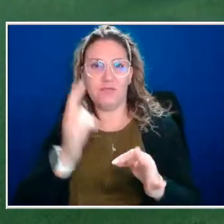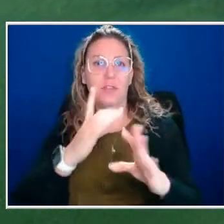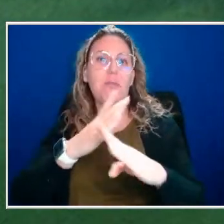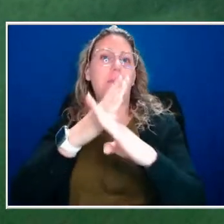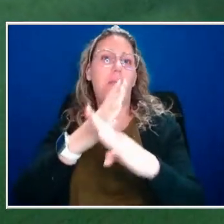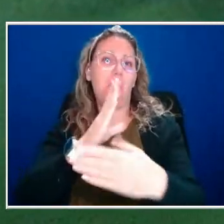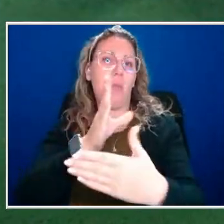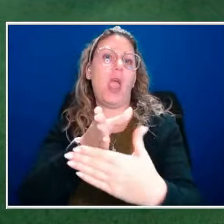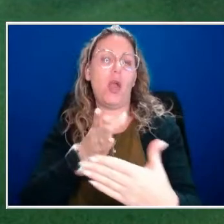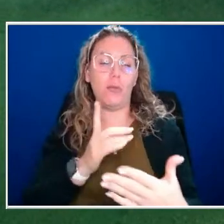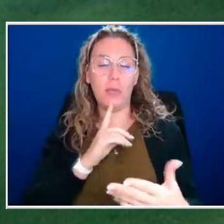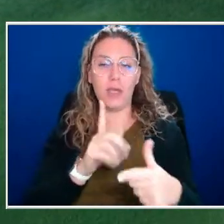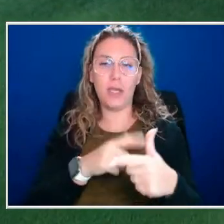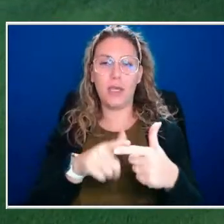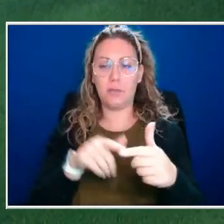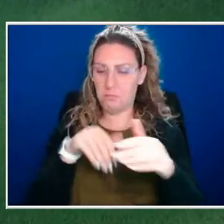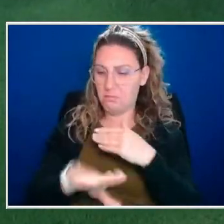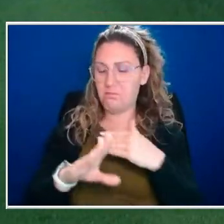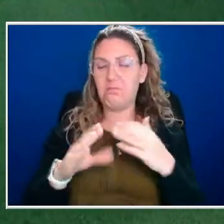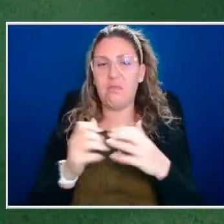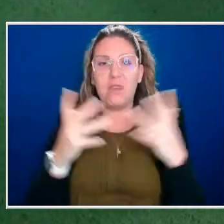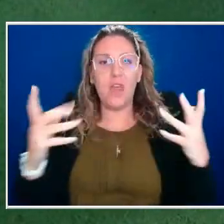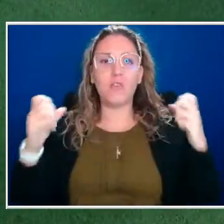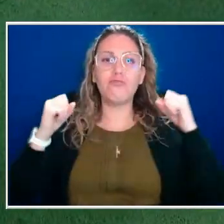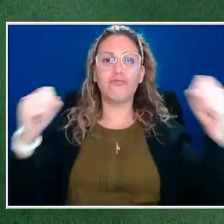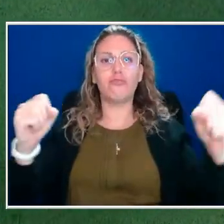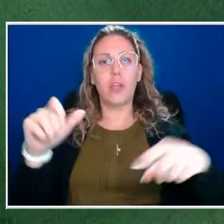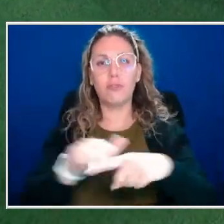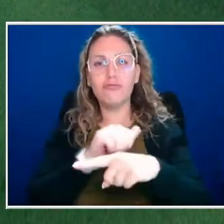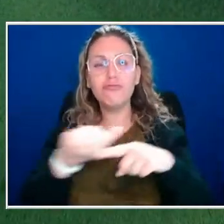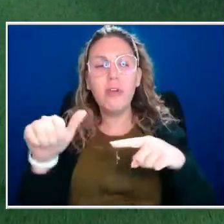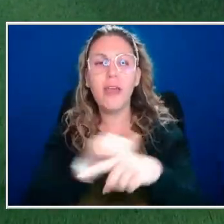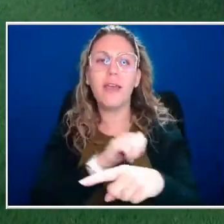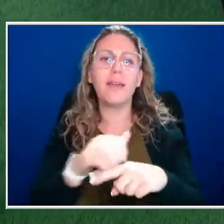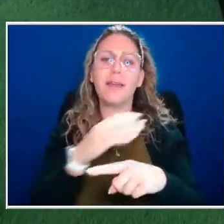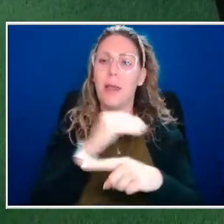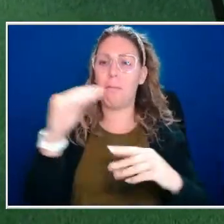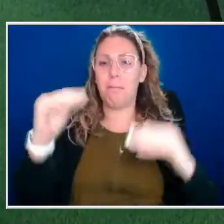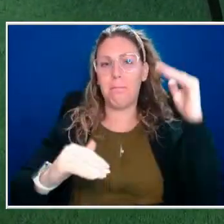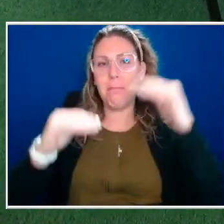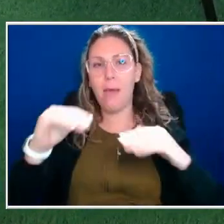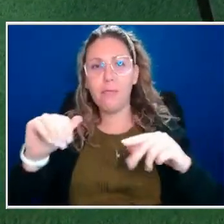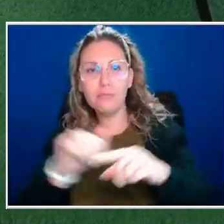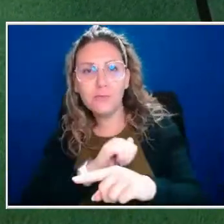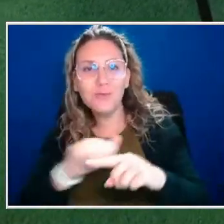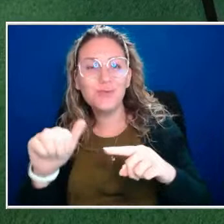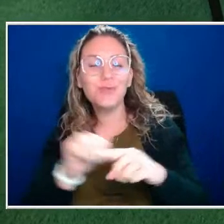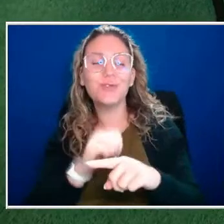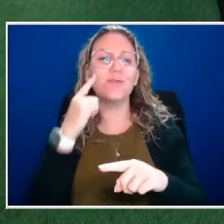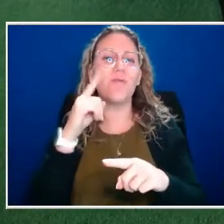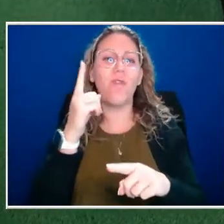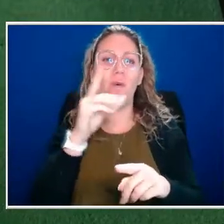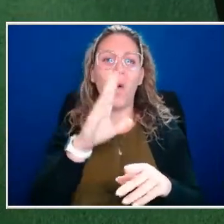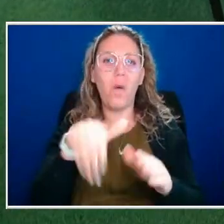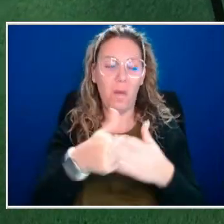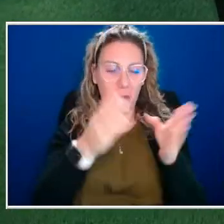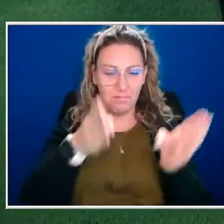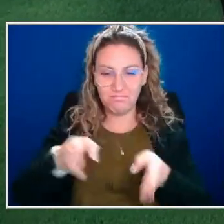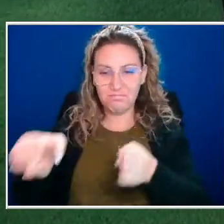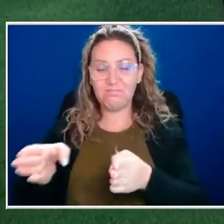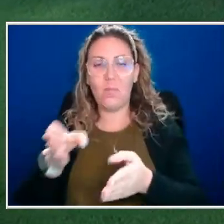lot of strength training, a lot of balance training with those individuals, and hopefully improve their physical and mental state just a little